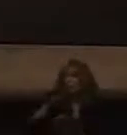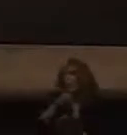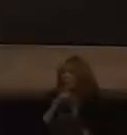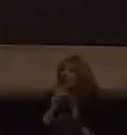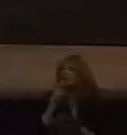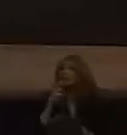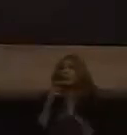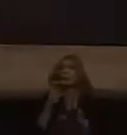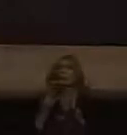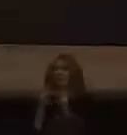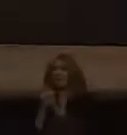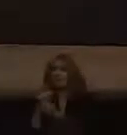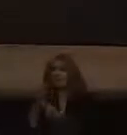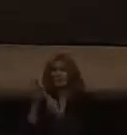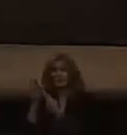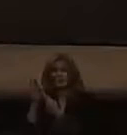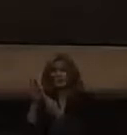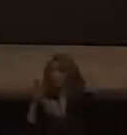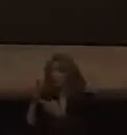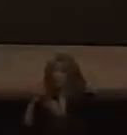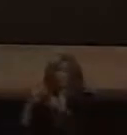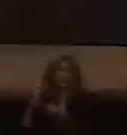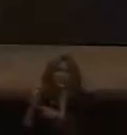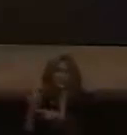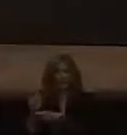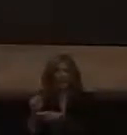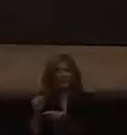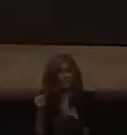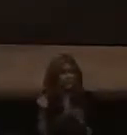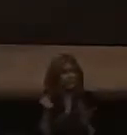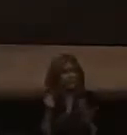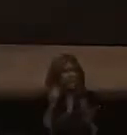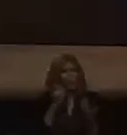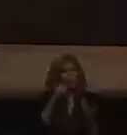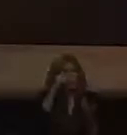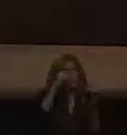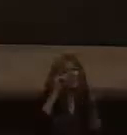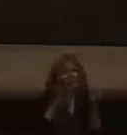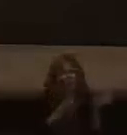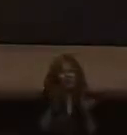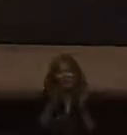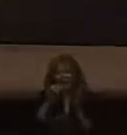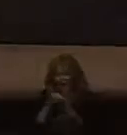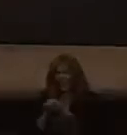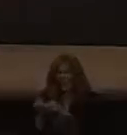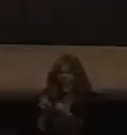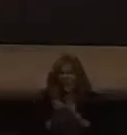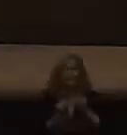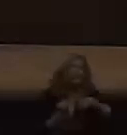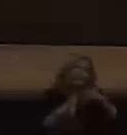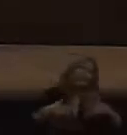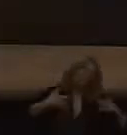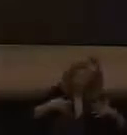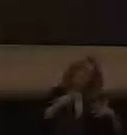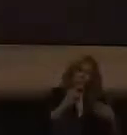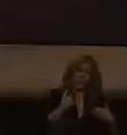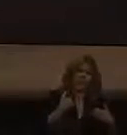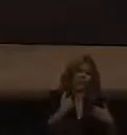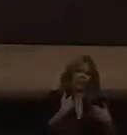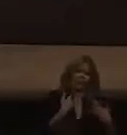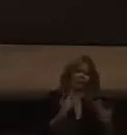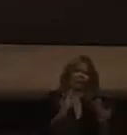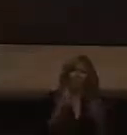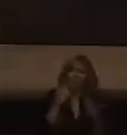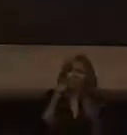disabilities is invaluable, I think, and should take just as much priority as the other events you're doing year-round, because